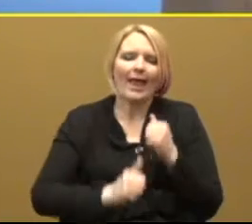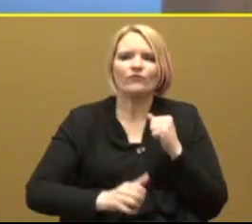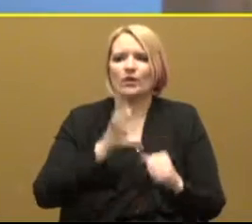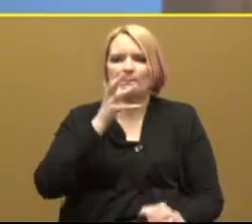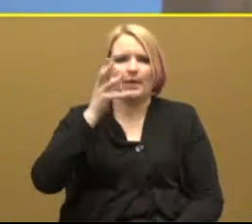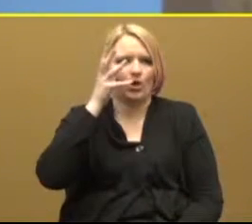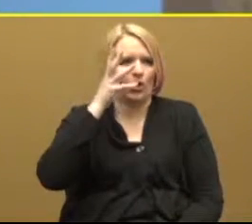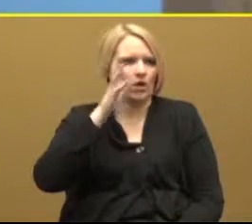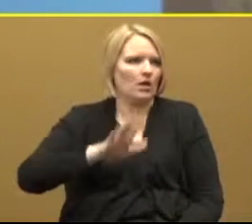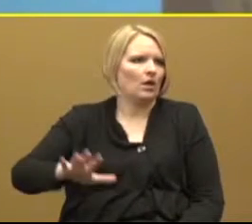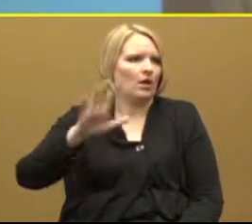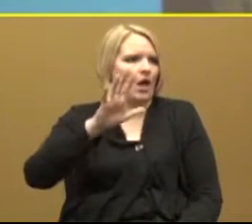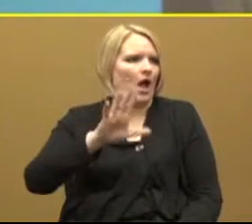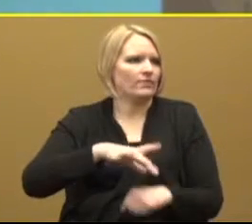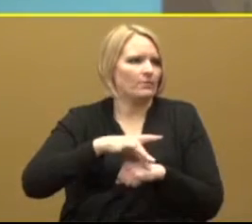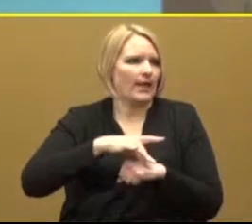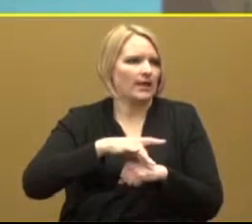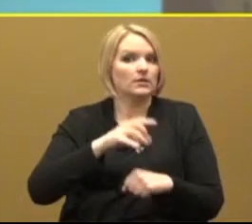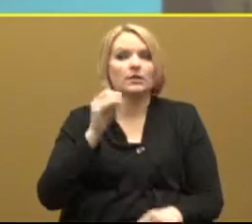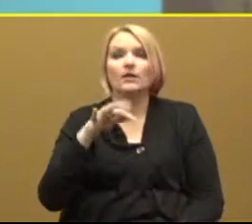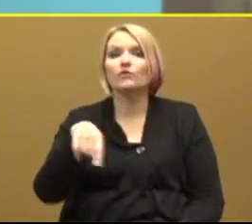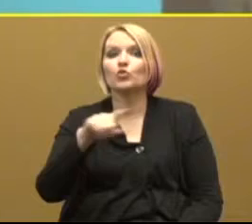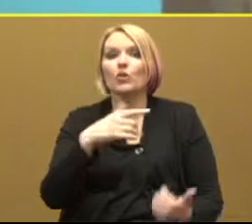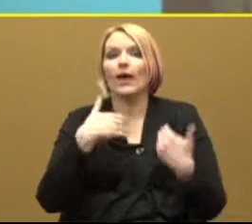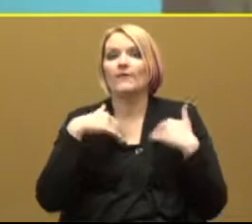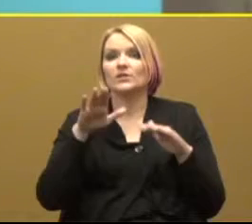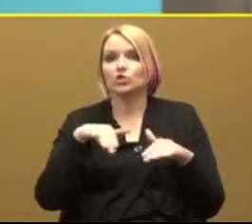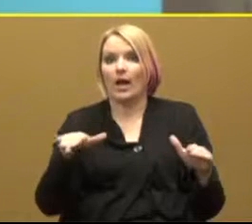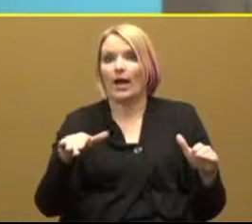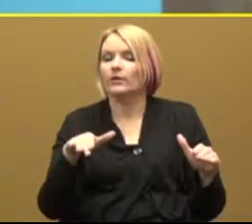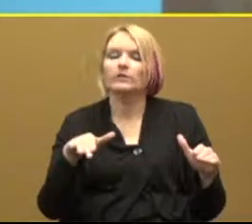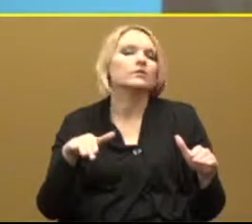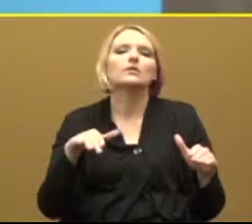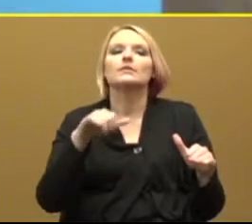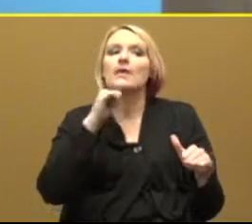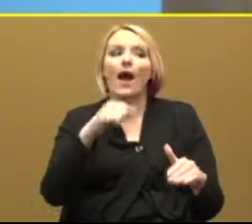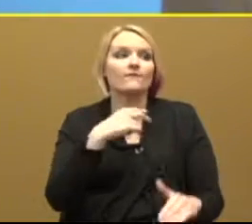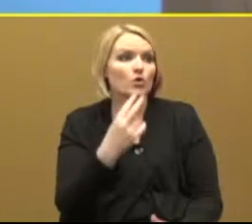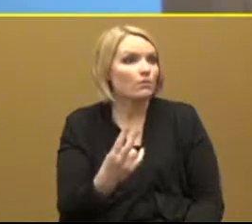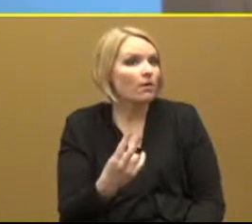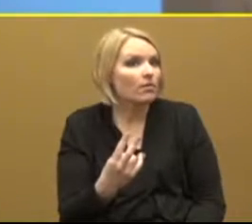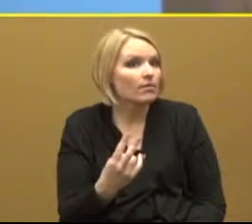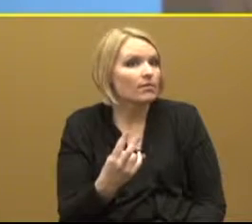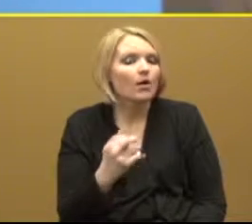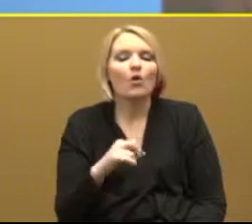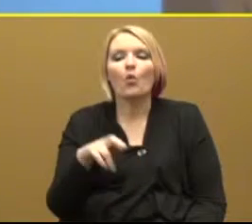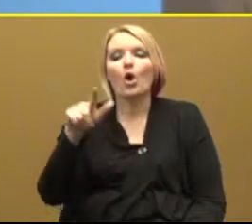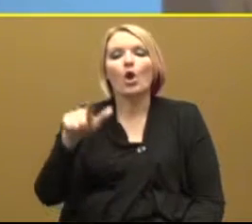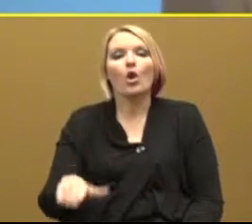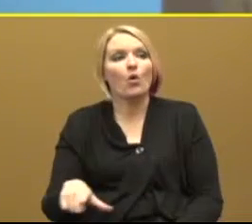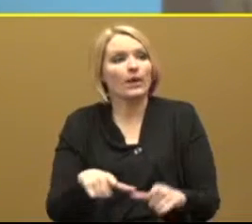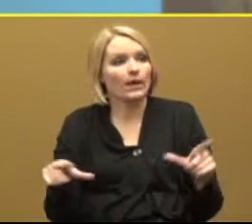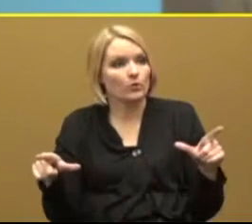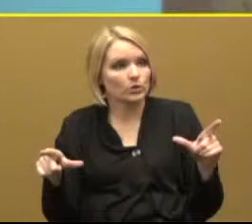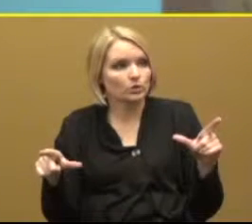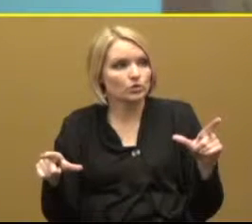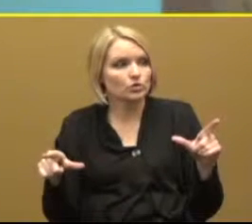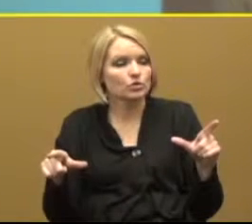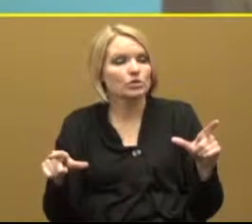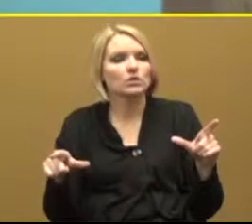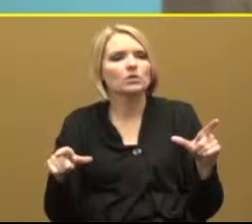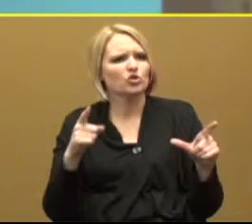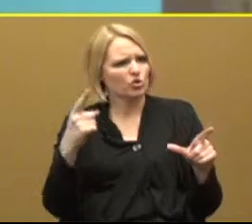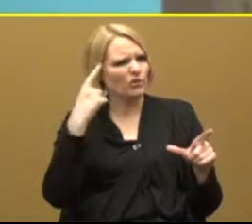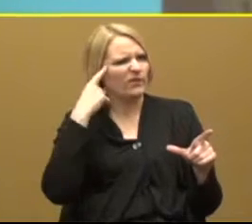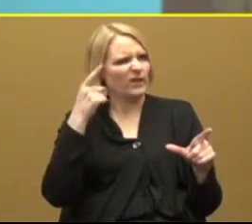parent on the planet. If you have a child that's nonverbal or low language,